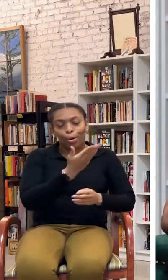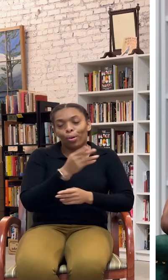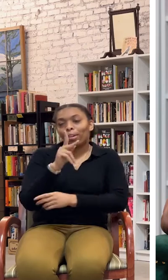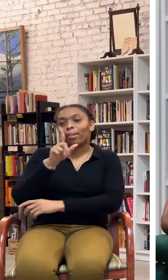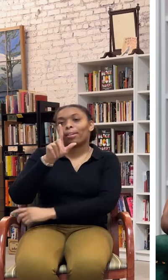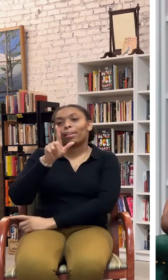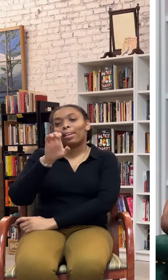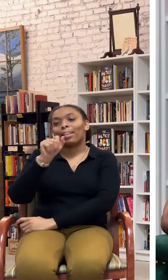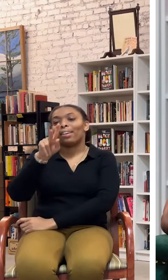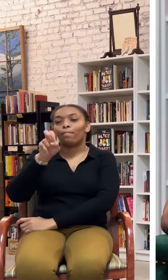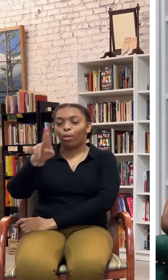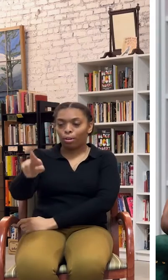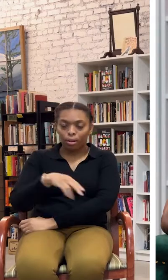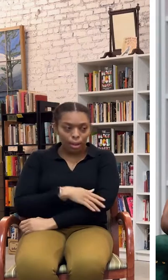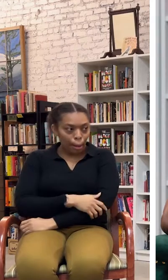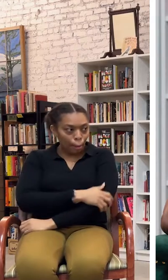Kleaver.